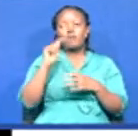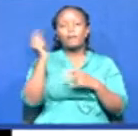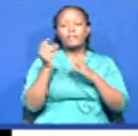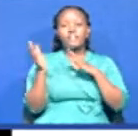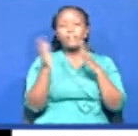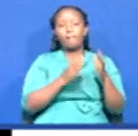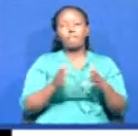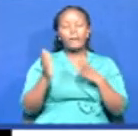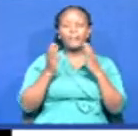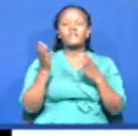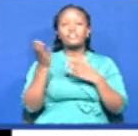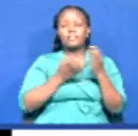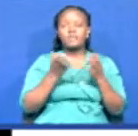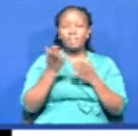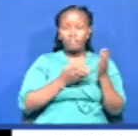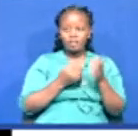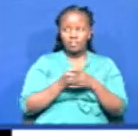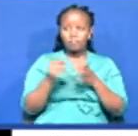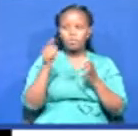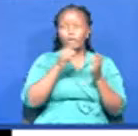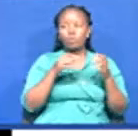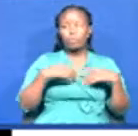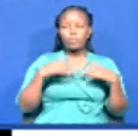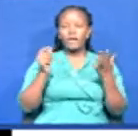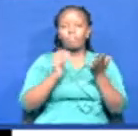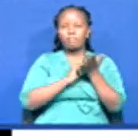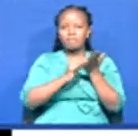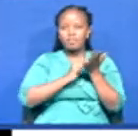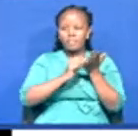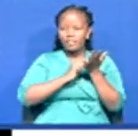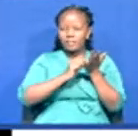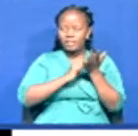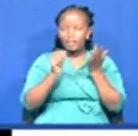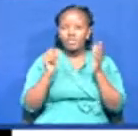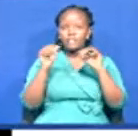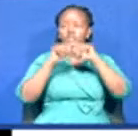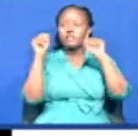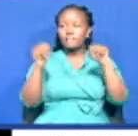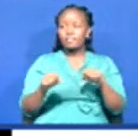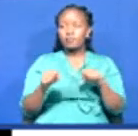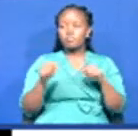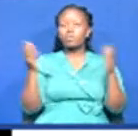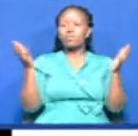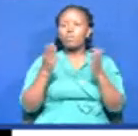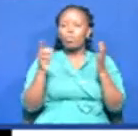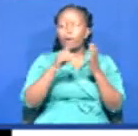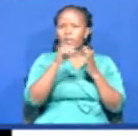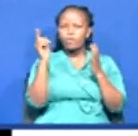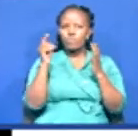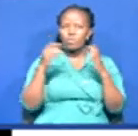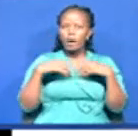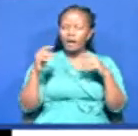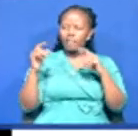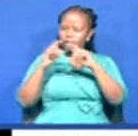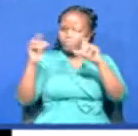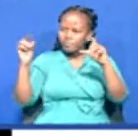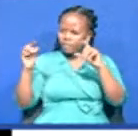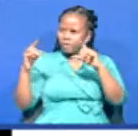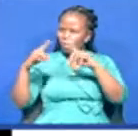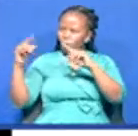Service, this is what's called the scratch system, where you have to scratch a label before you